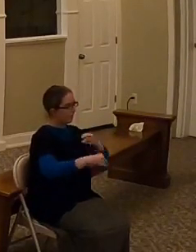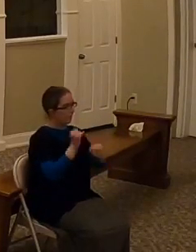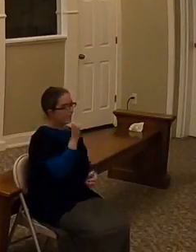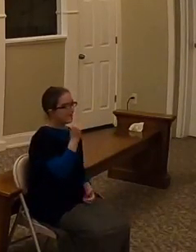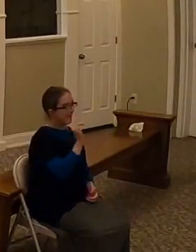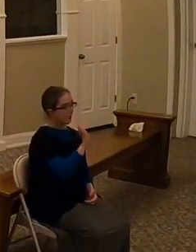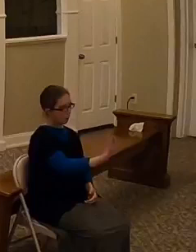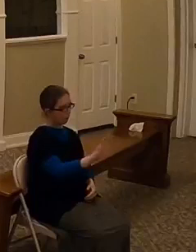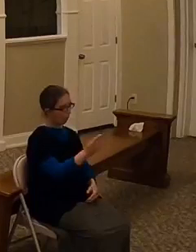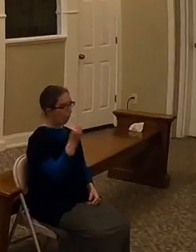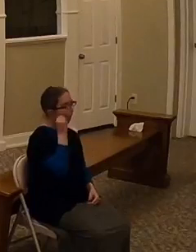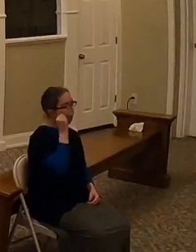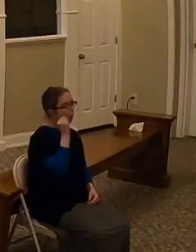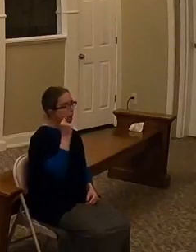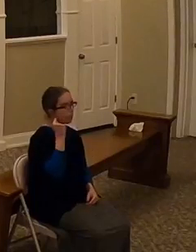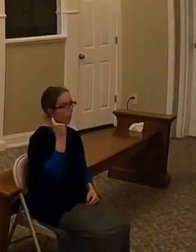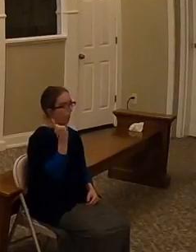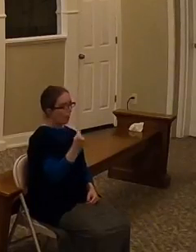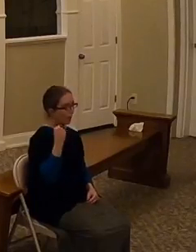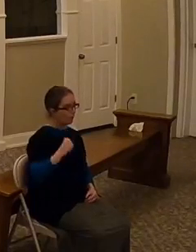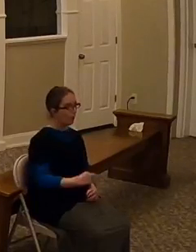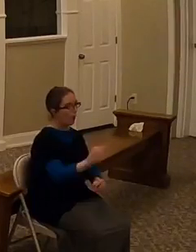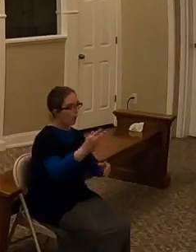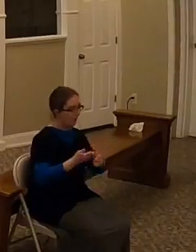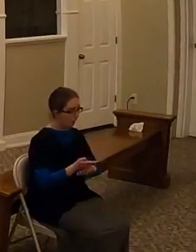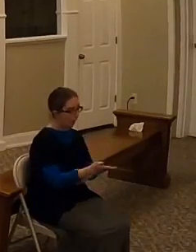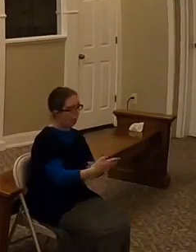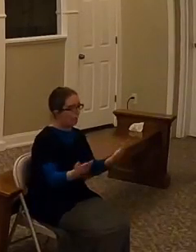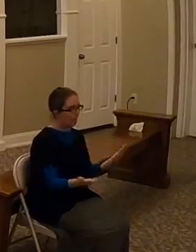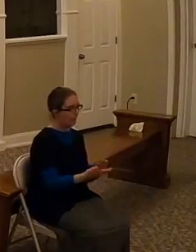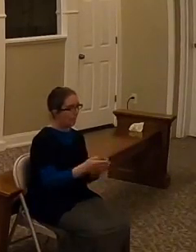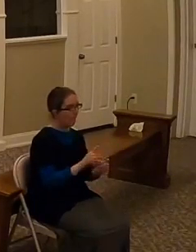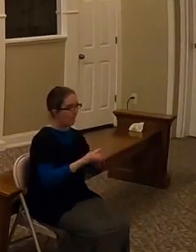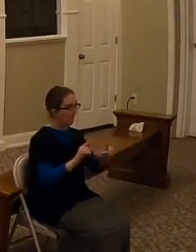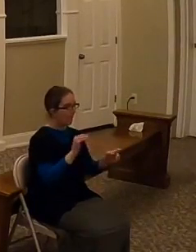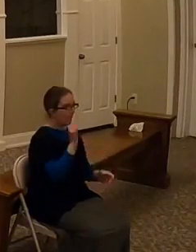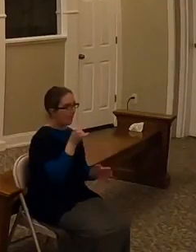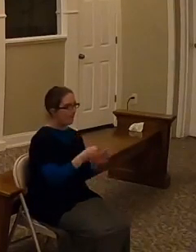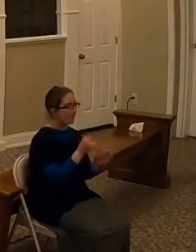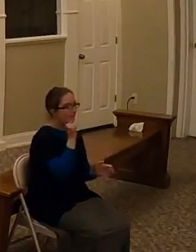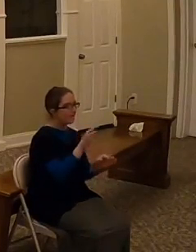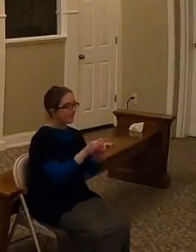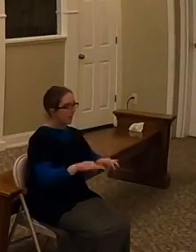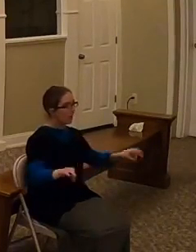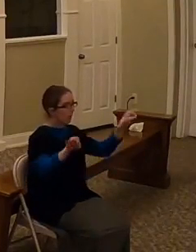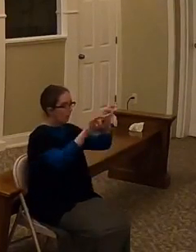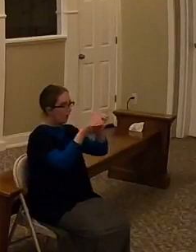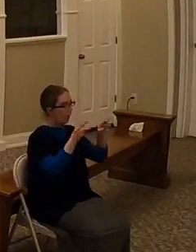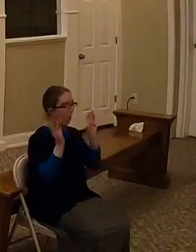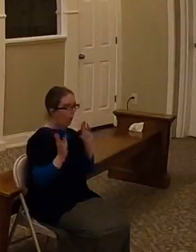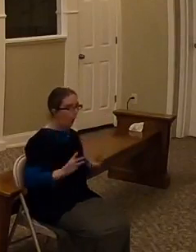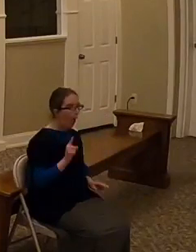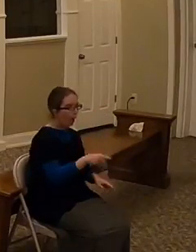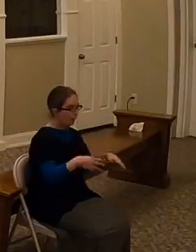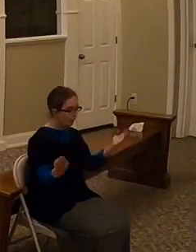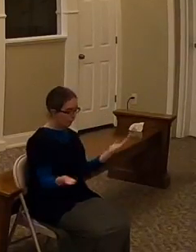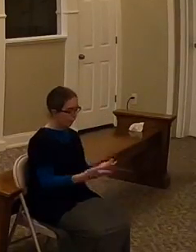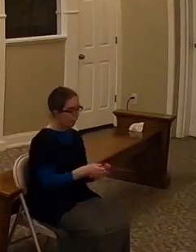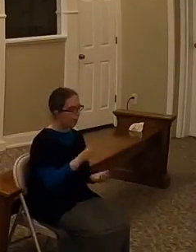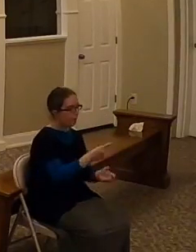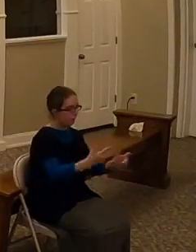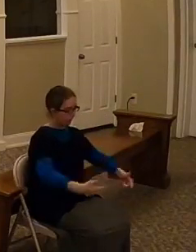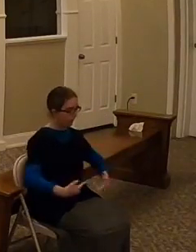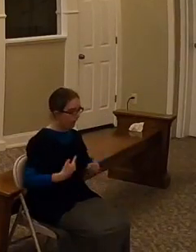your home. You're only passing through here. Hallelujah. But it is imperative that while you're here, that